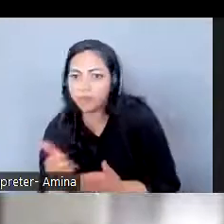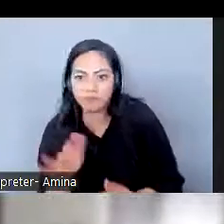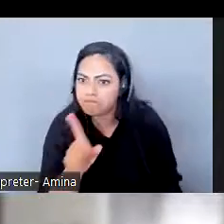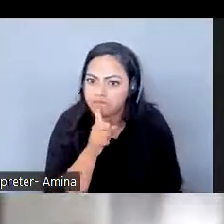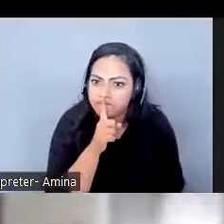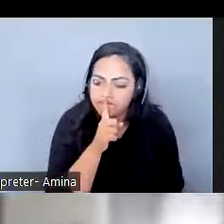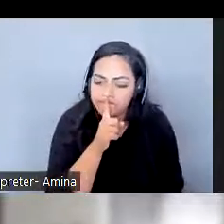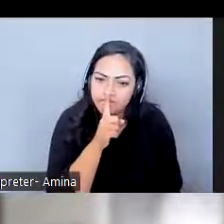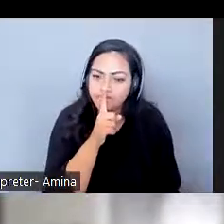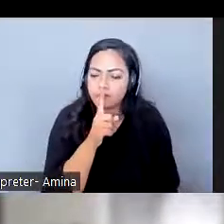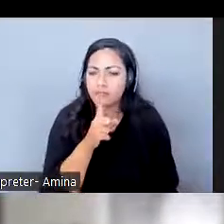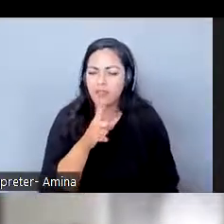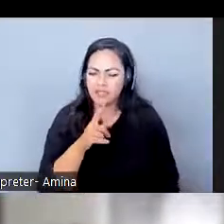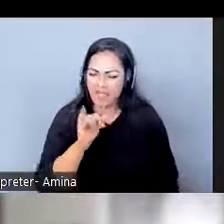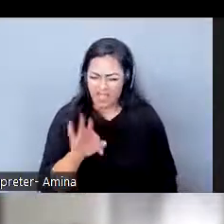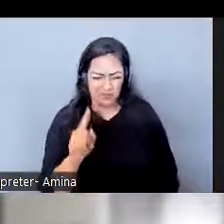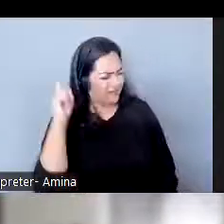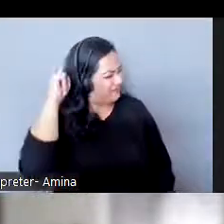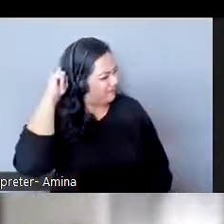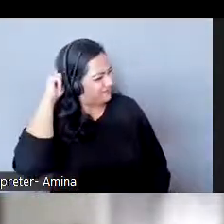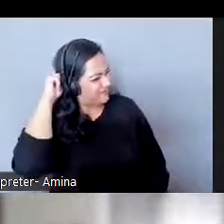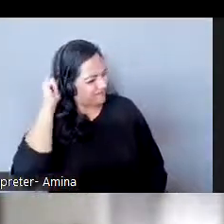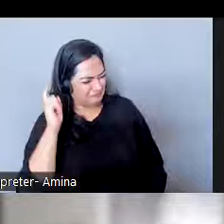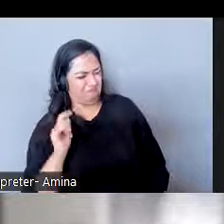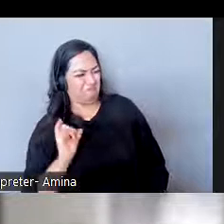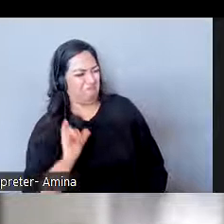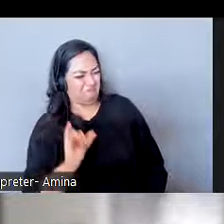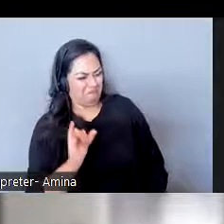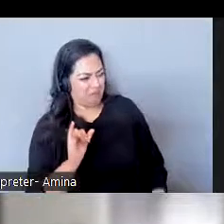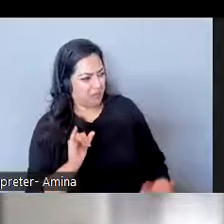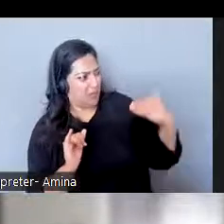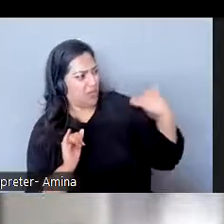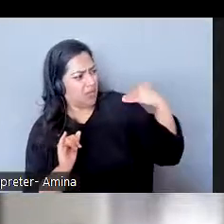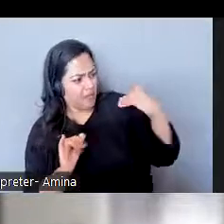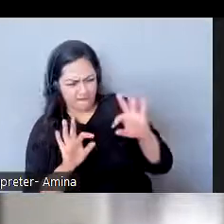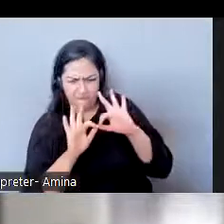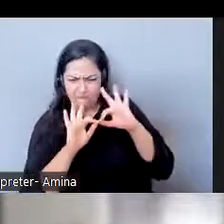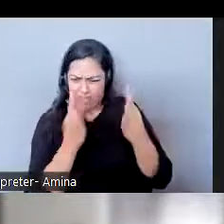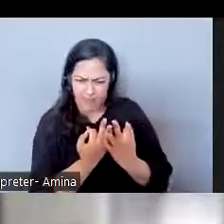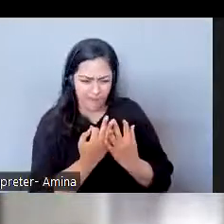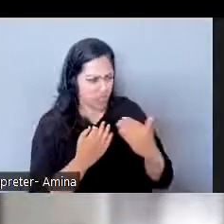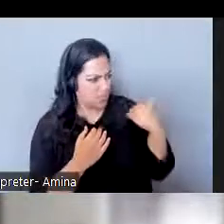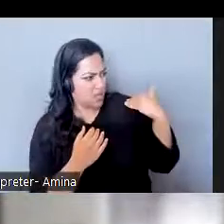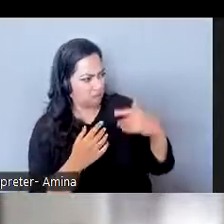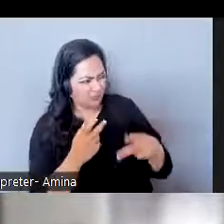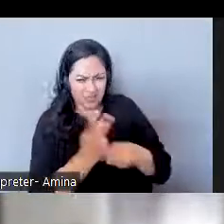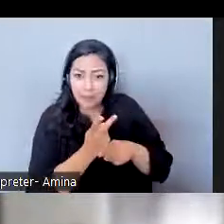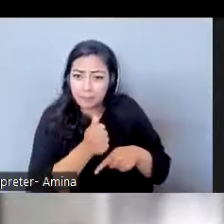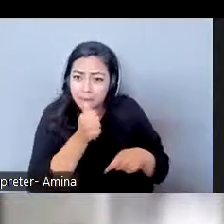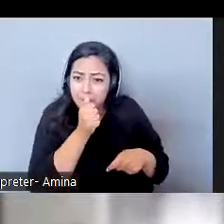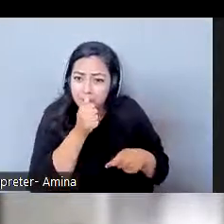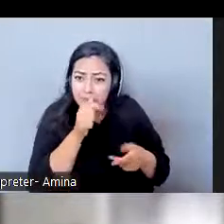itself, if you had a loved one that was trapped in a foreign country, why would you not want to share that with your family members so that anyone that can help can